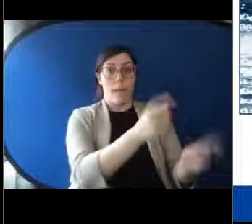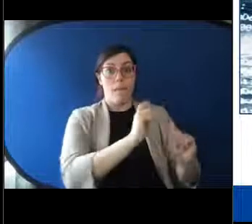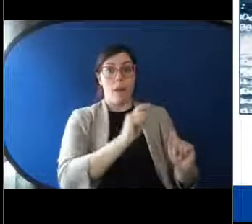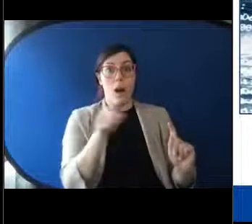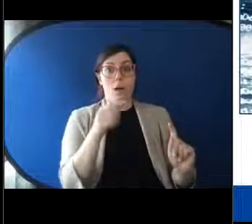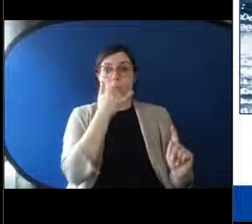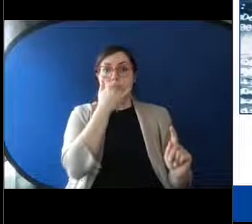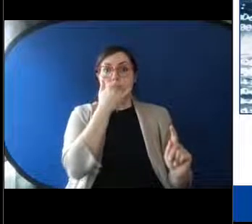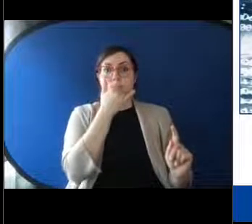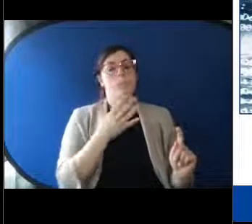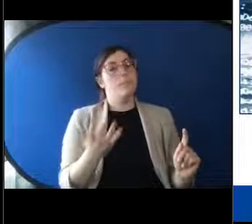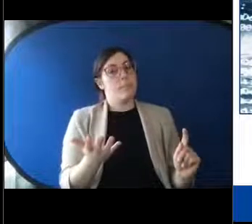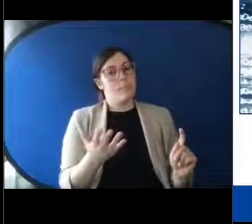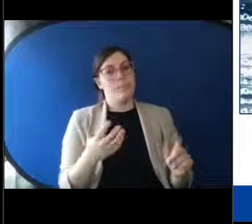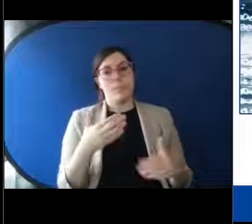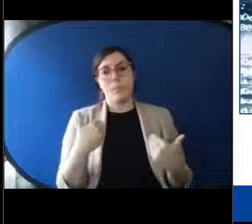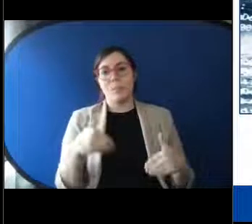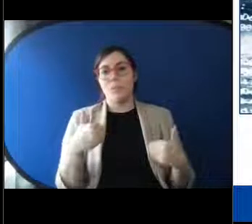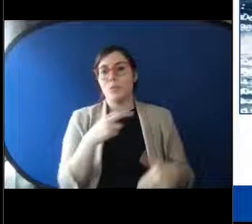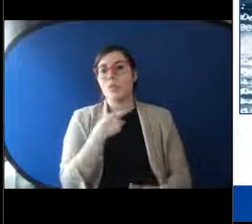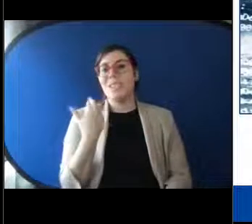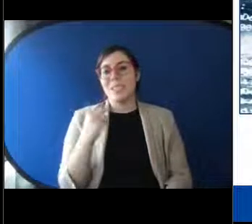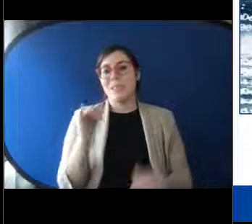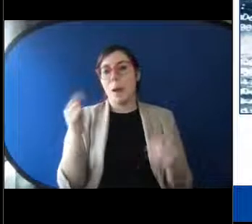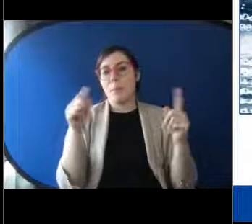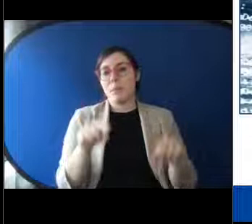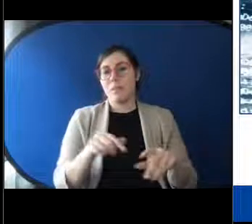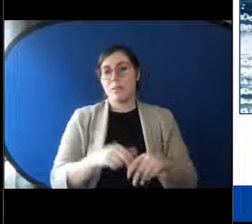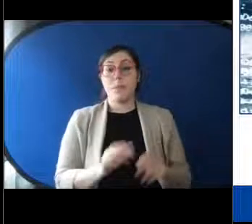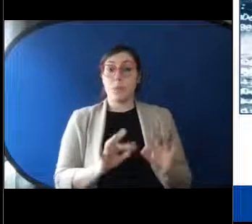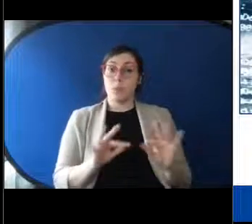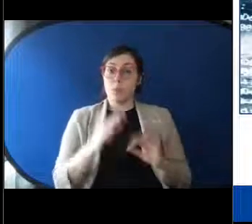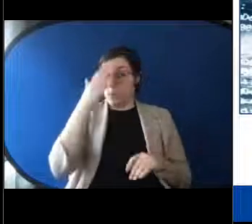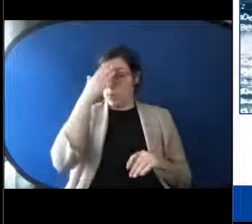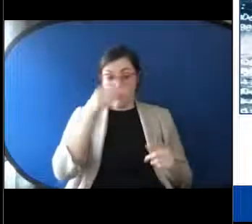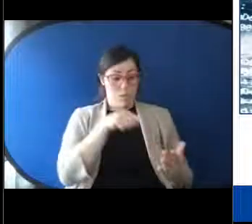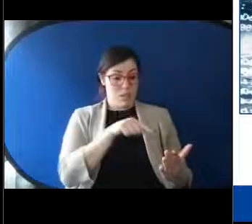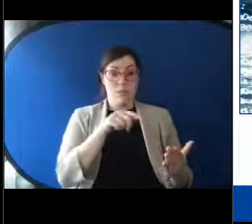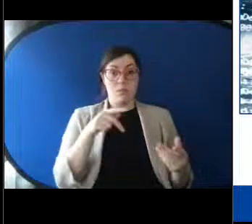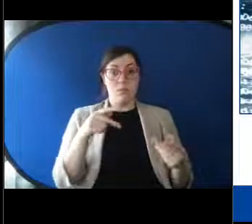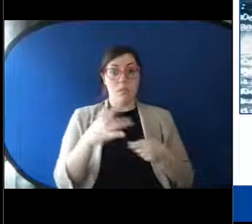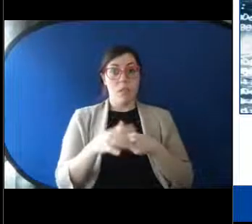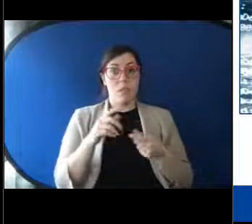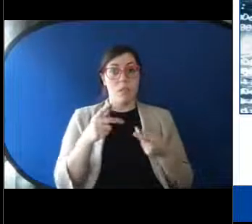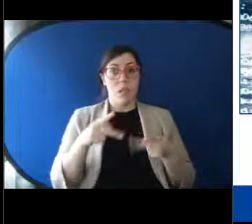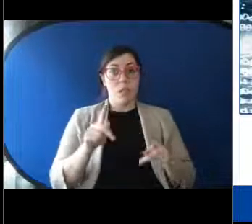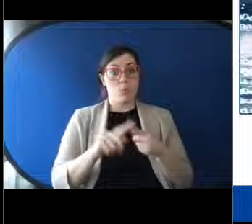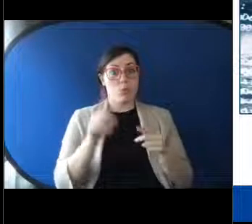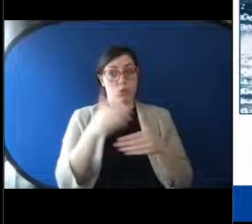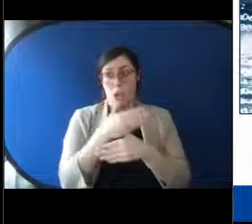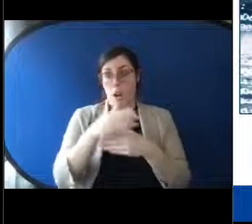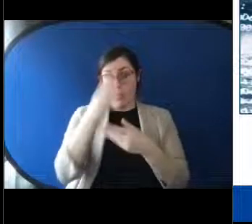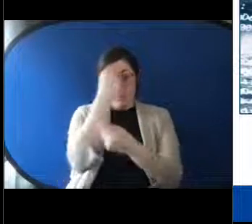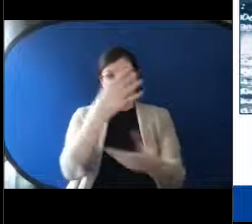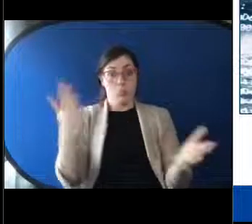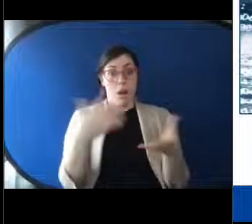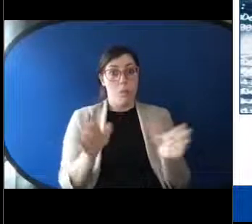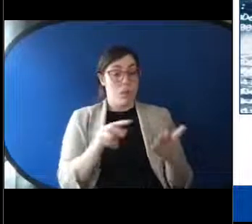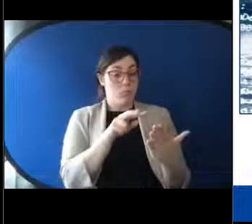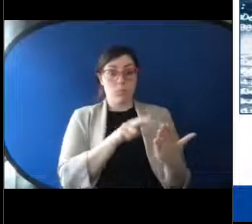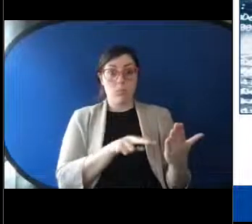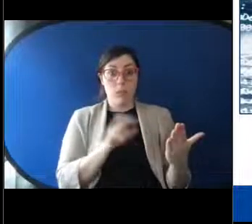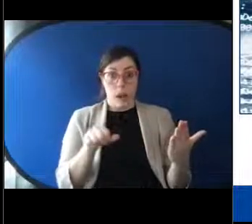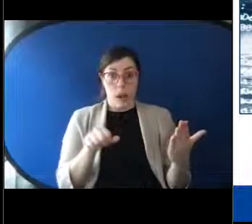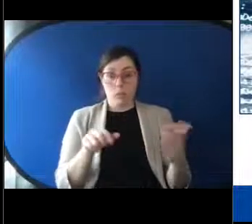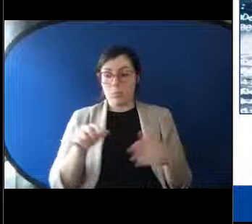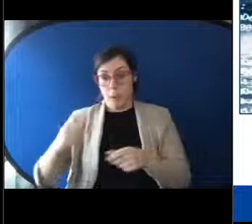that represents real risk. We also need to know, can we share that data? Can we make it publicly available? Can we make products from